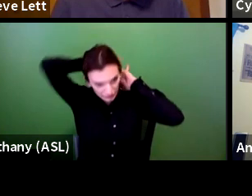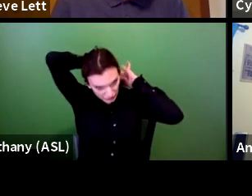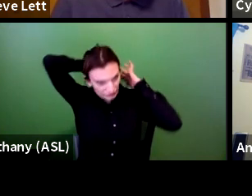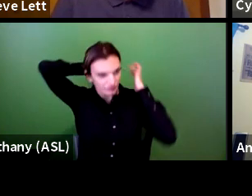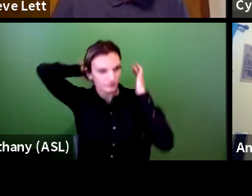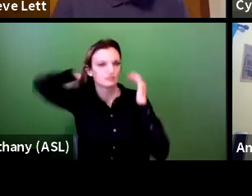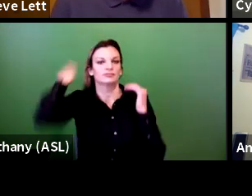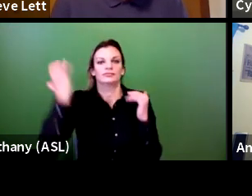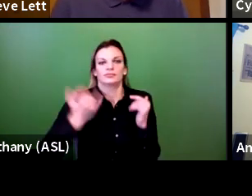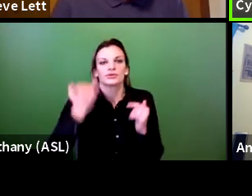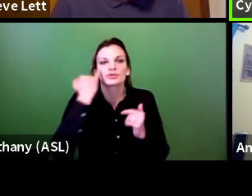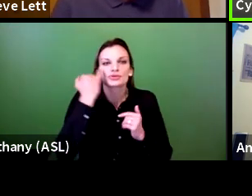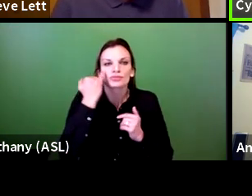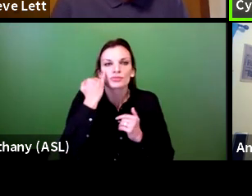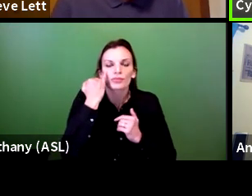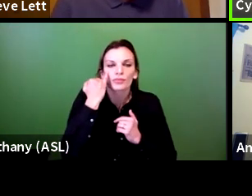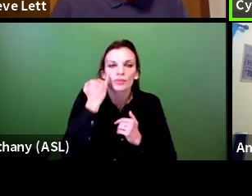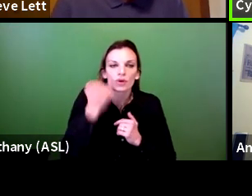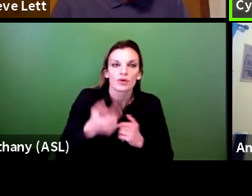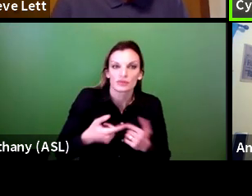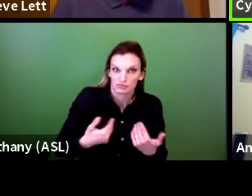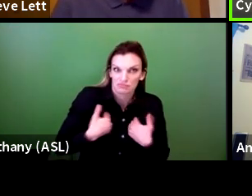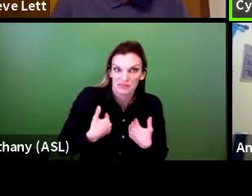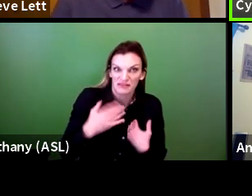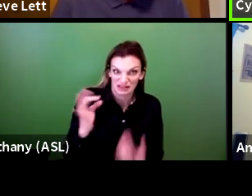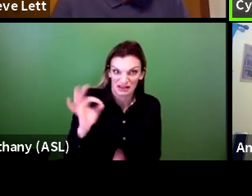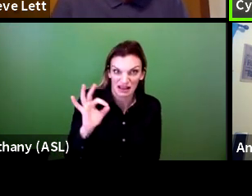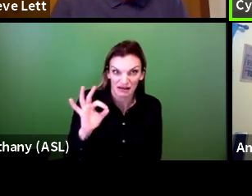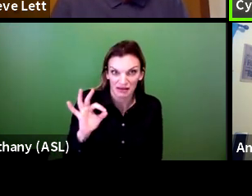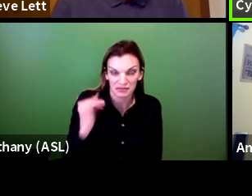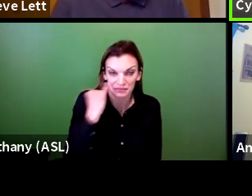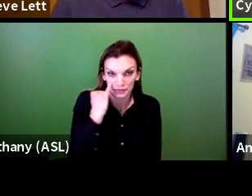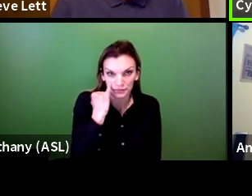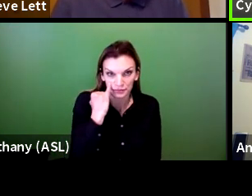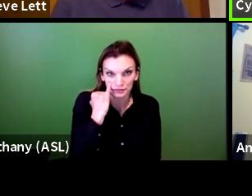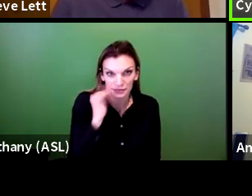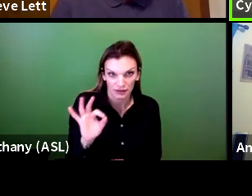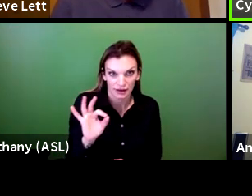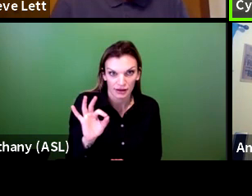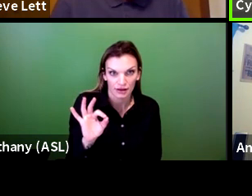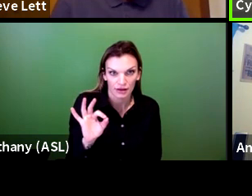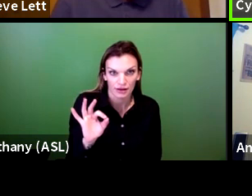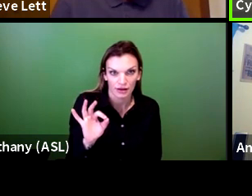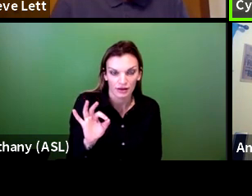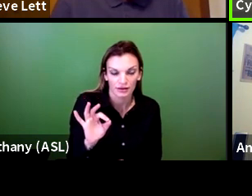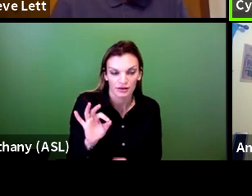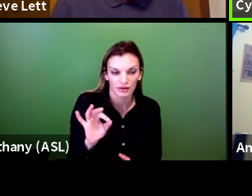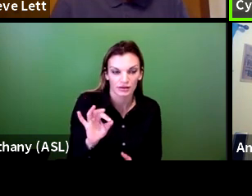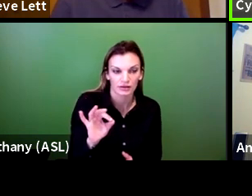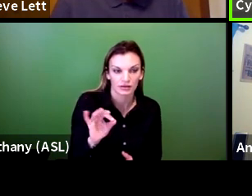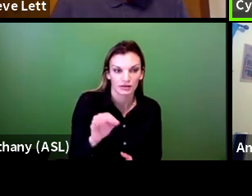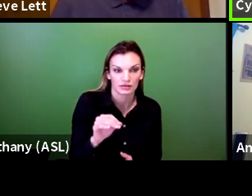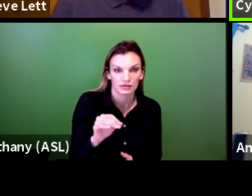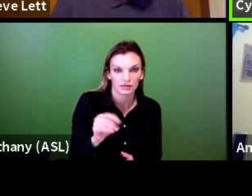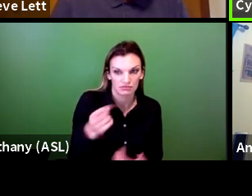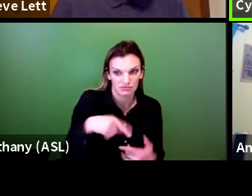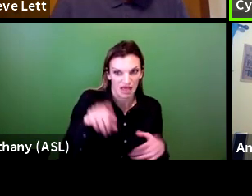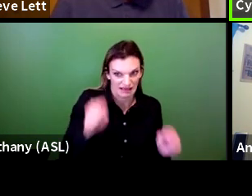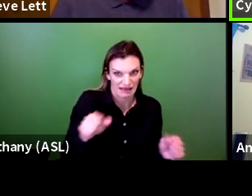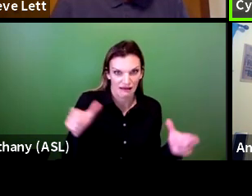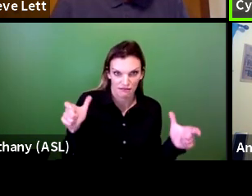So if we had 9 people on this committee, they could narrow it down.